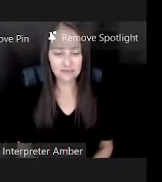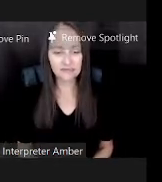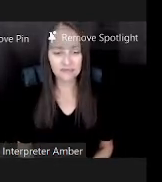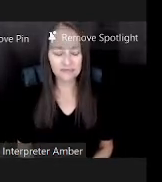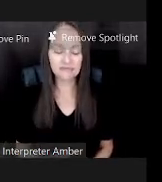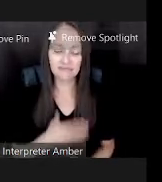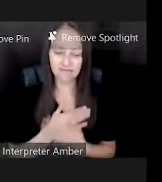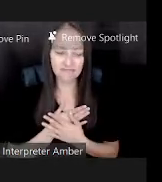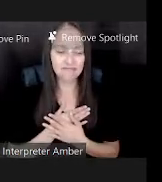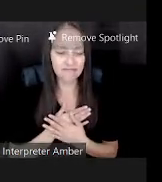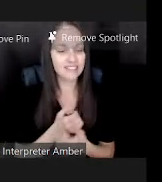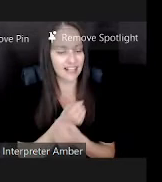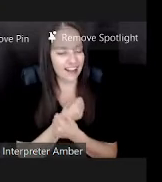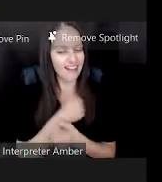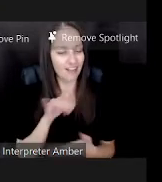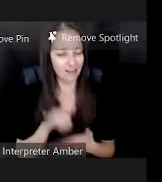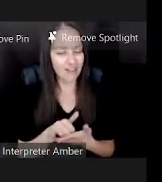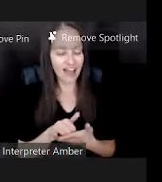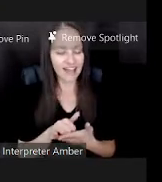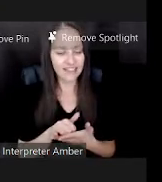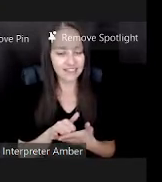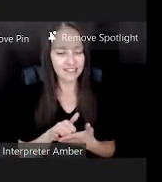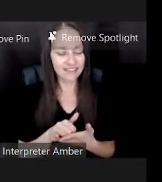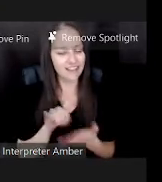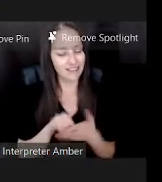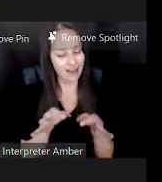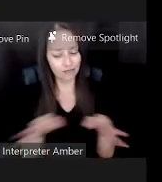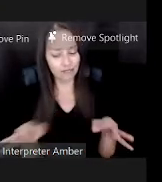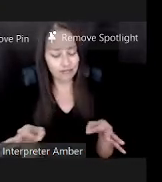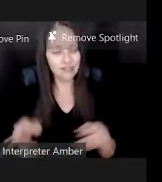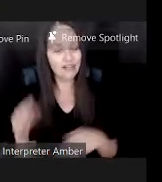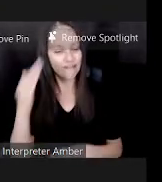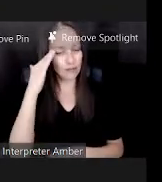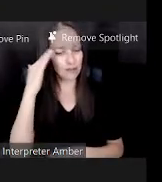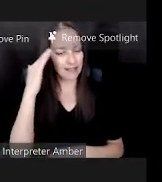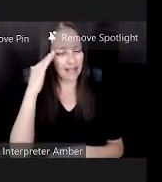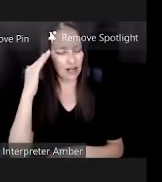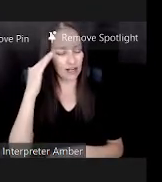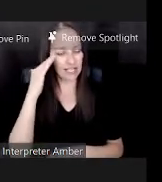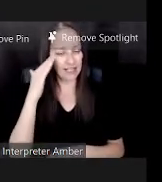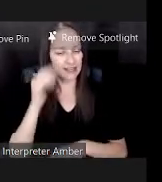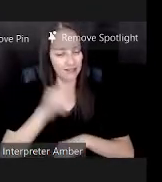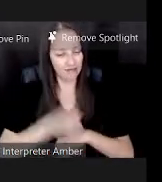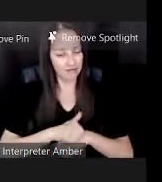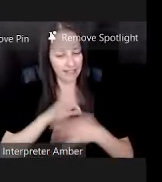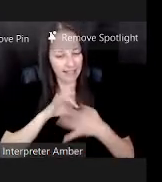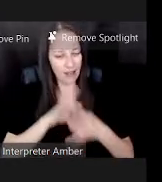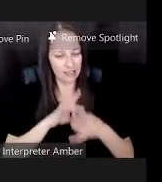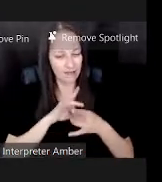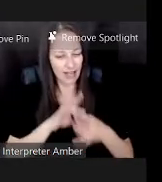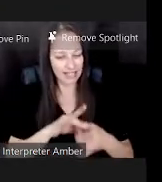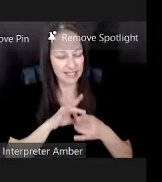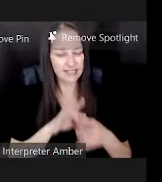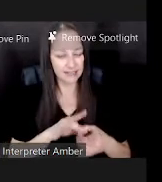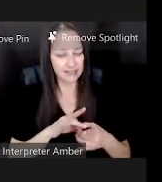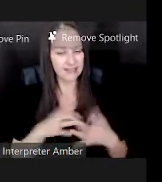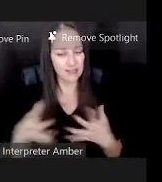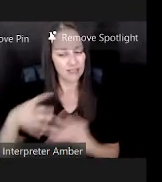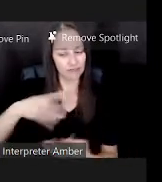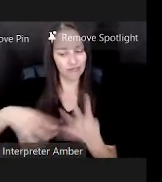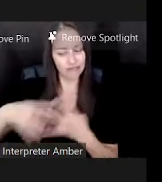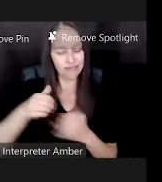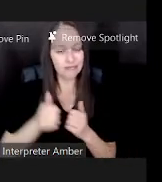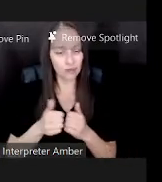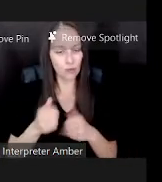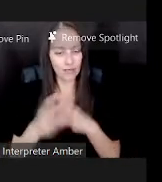I love that. I love this frame as like familiarity is what essentially calcifies us into like a sort of density towards the world. I also